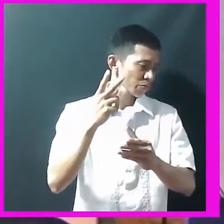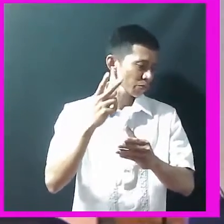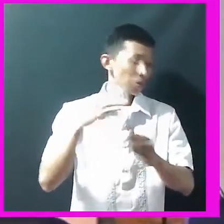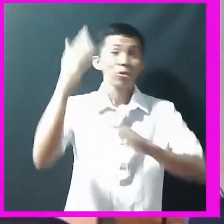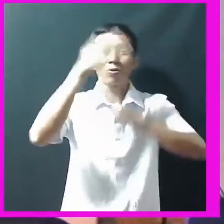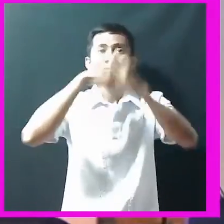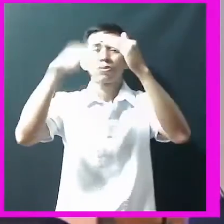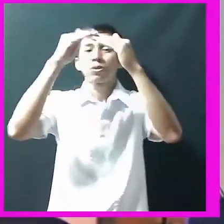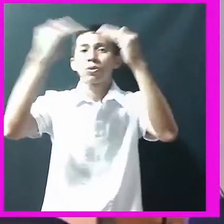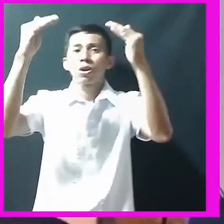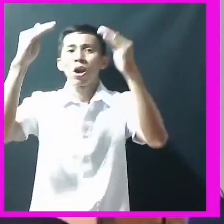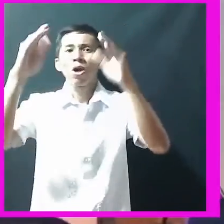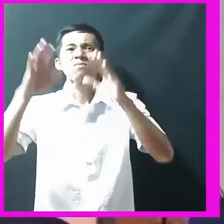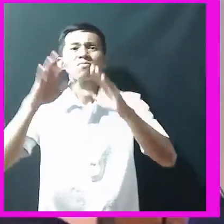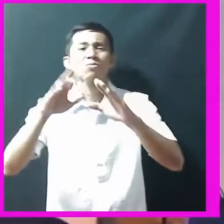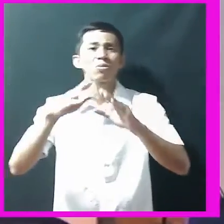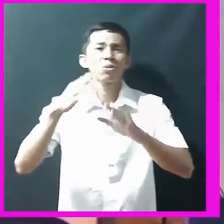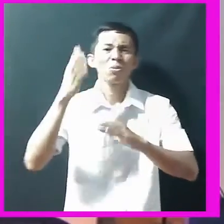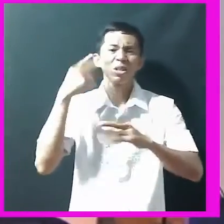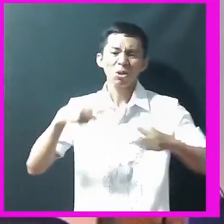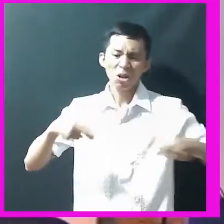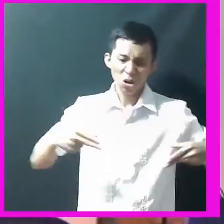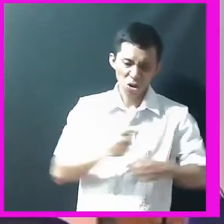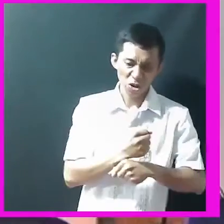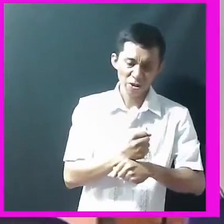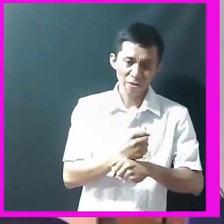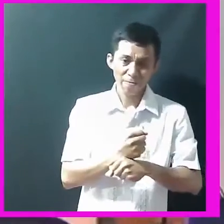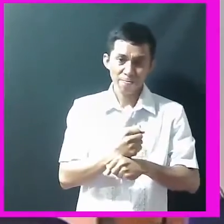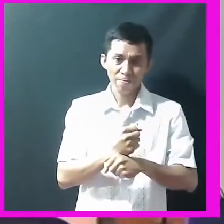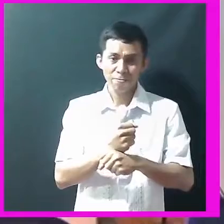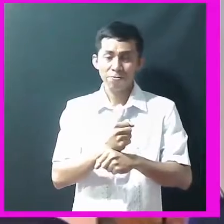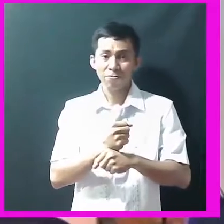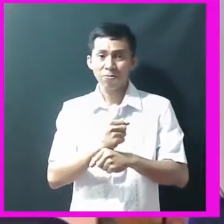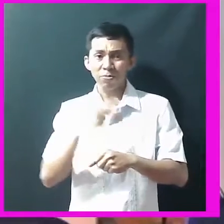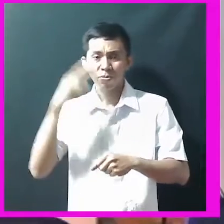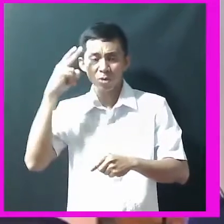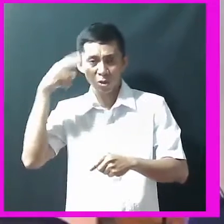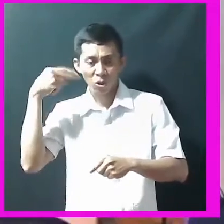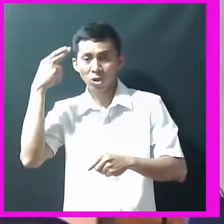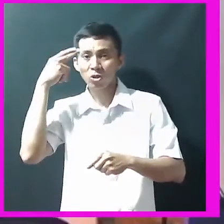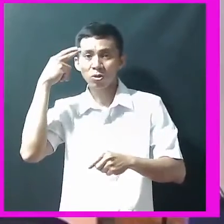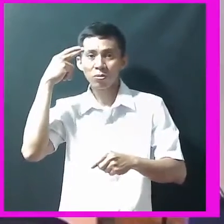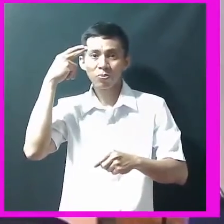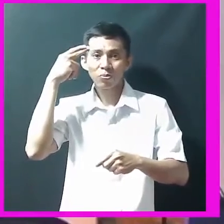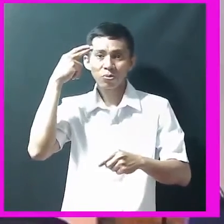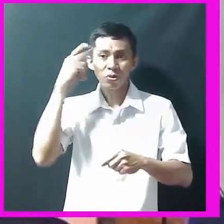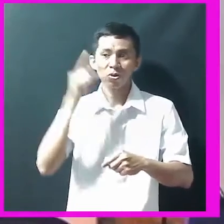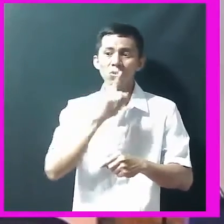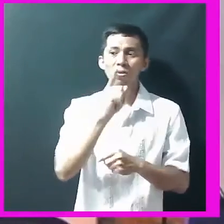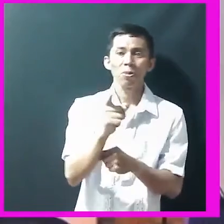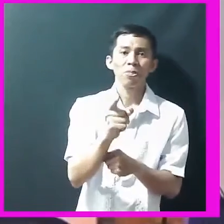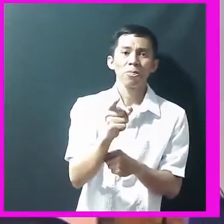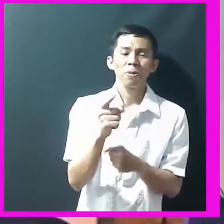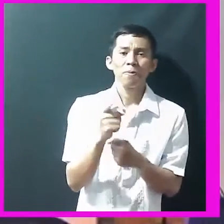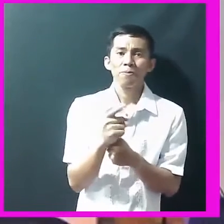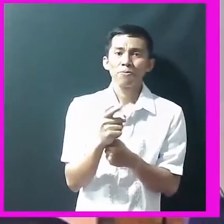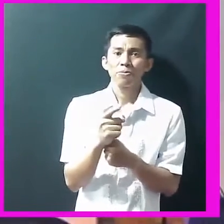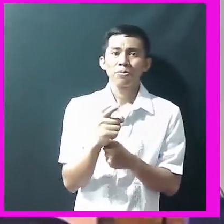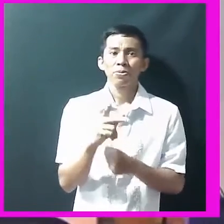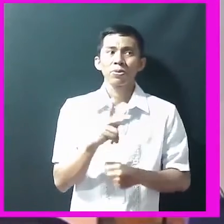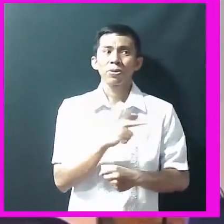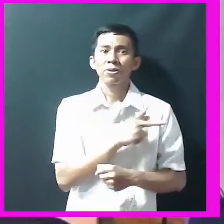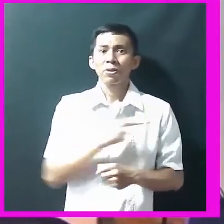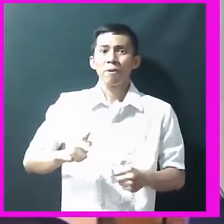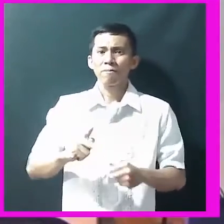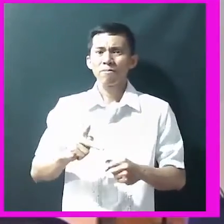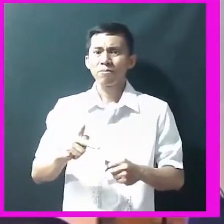heaven's darling was prosecuted. The case, he claims to be a king. The